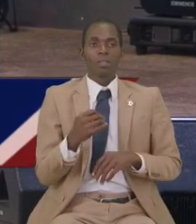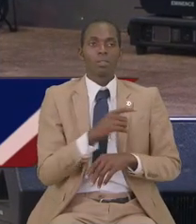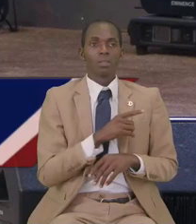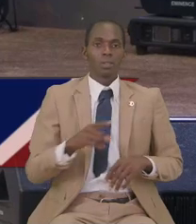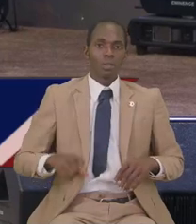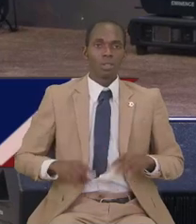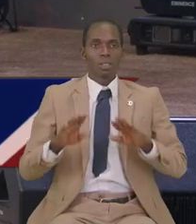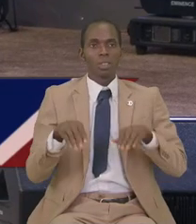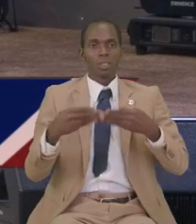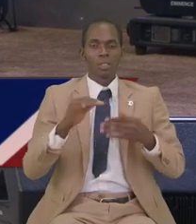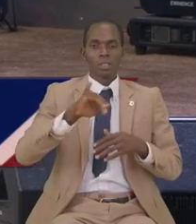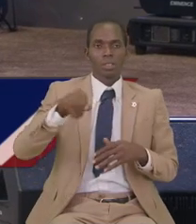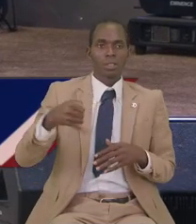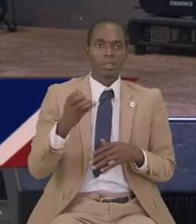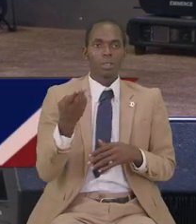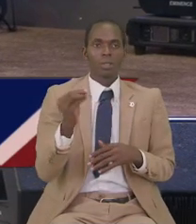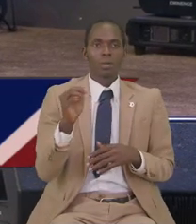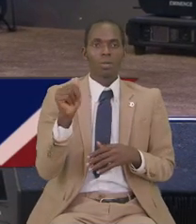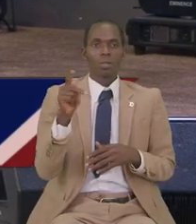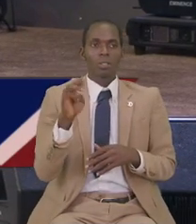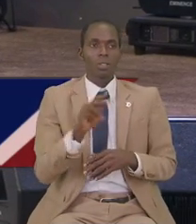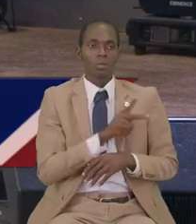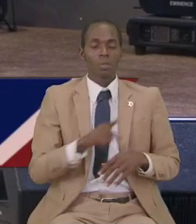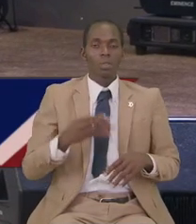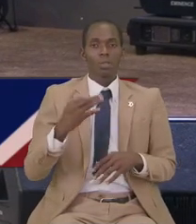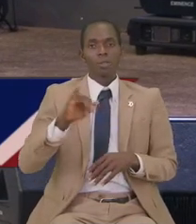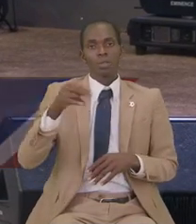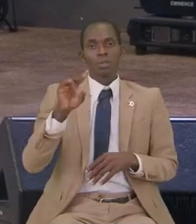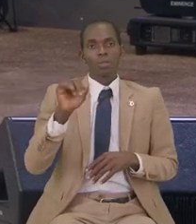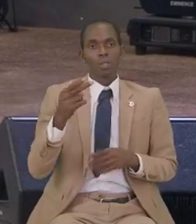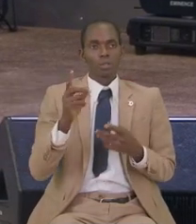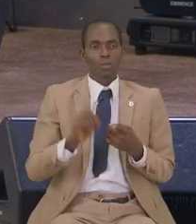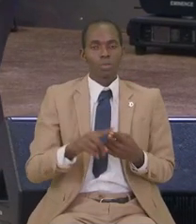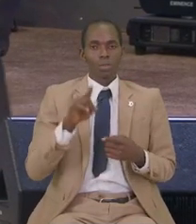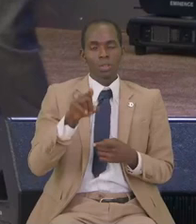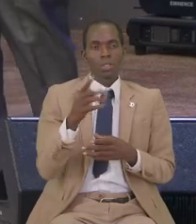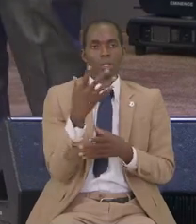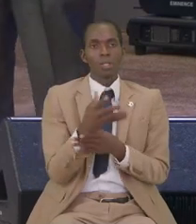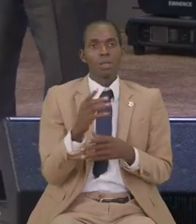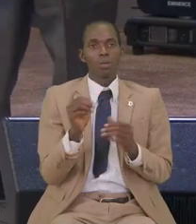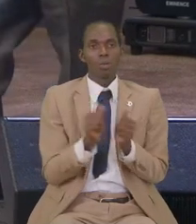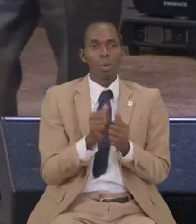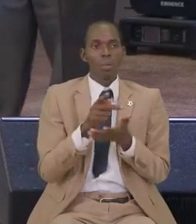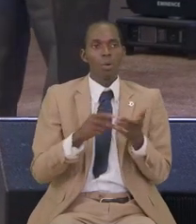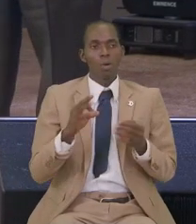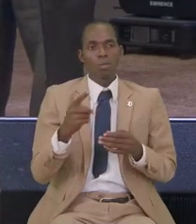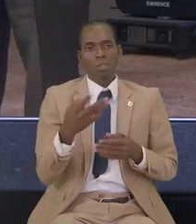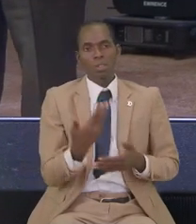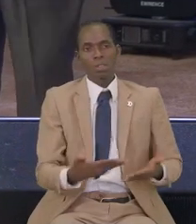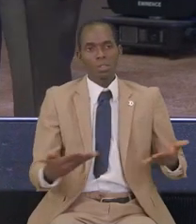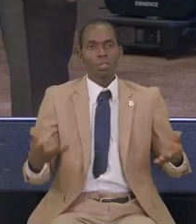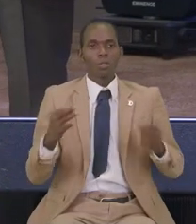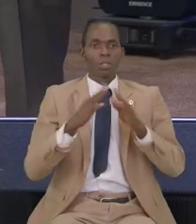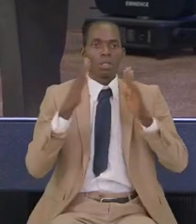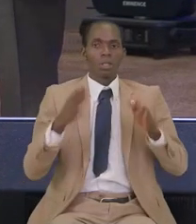the Lord gave Jehoiakim, king of Judah, into his hand, with part of the vessels of the